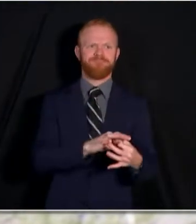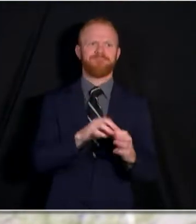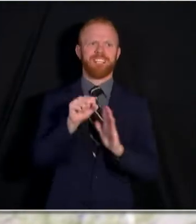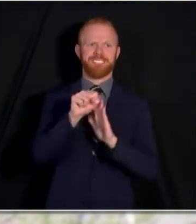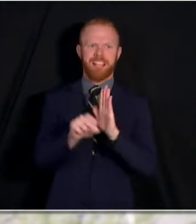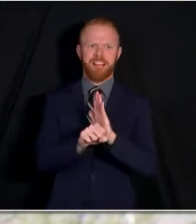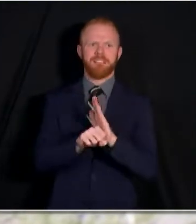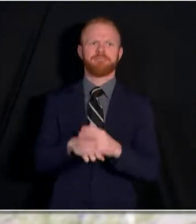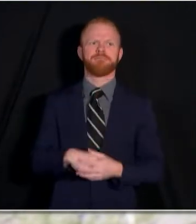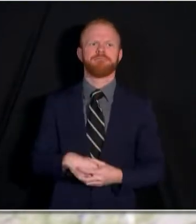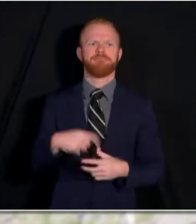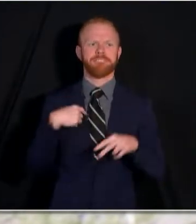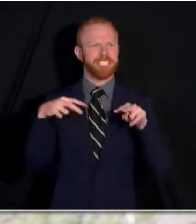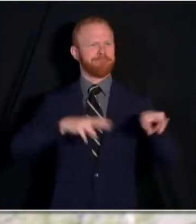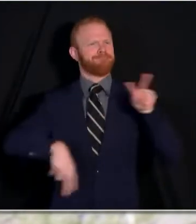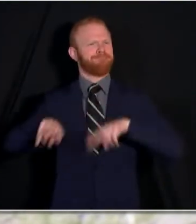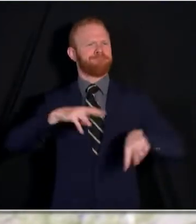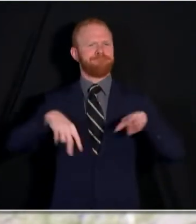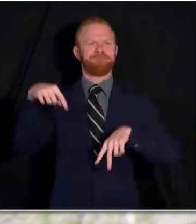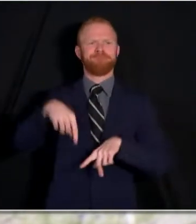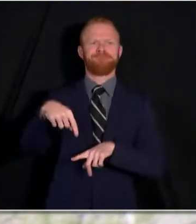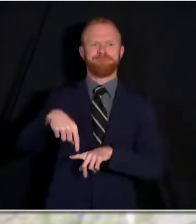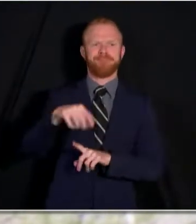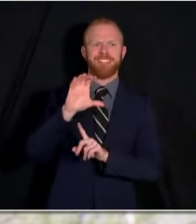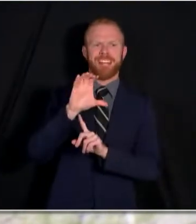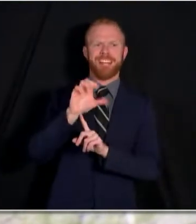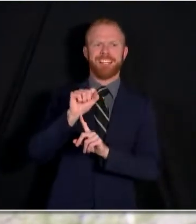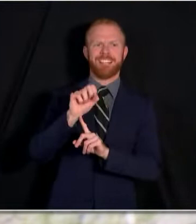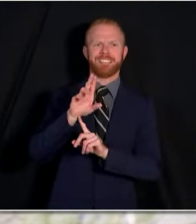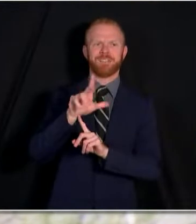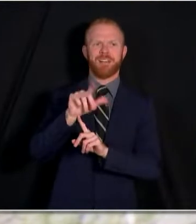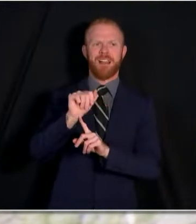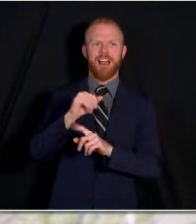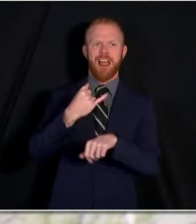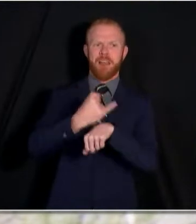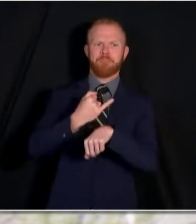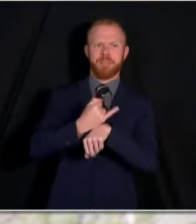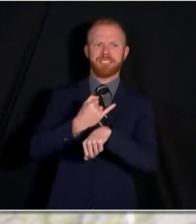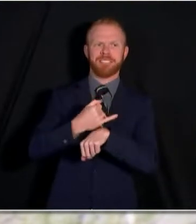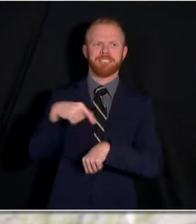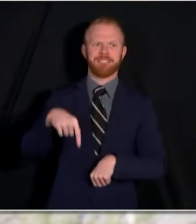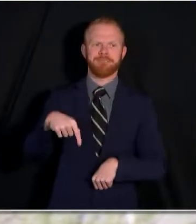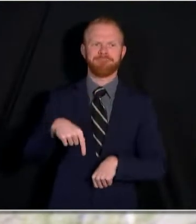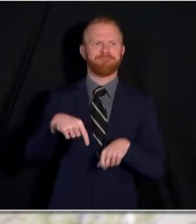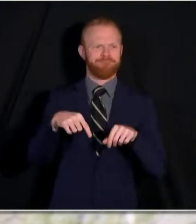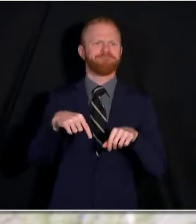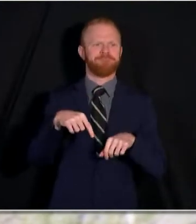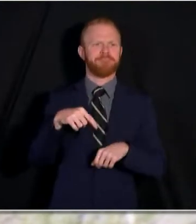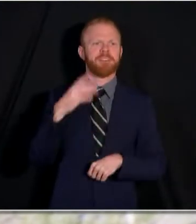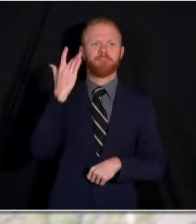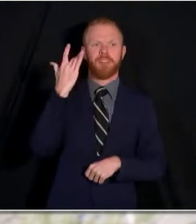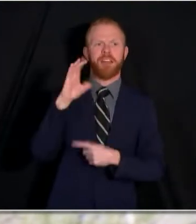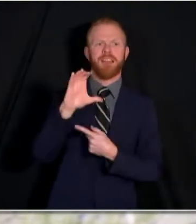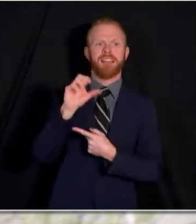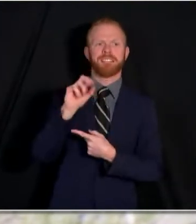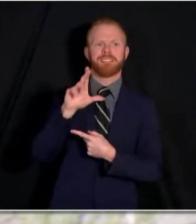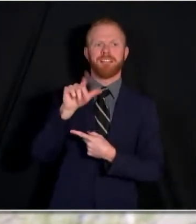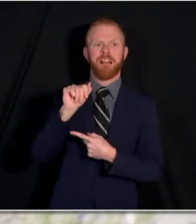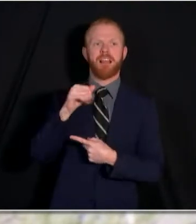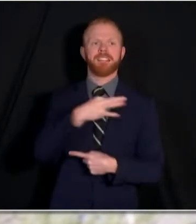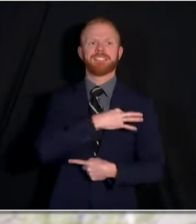again today for the very same reason we're here now, because Cal State LA and the team that composes it are